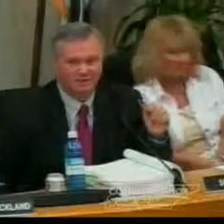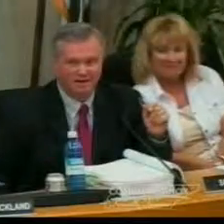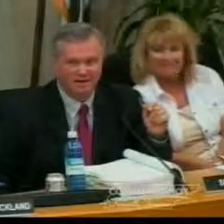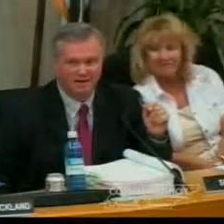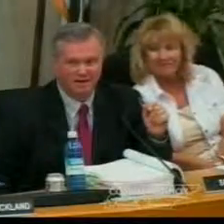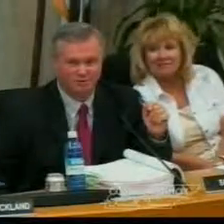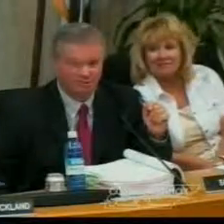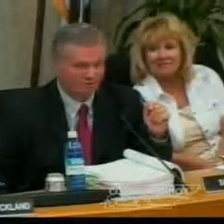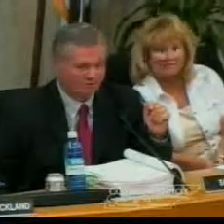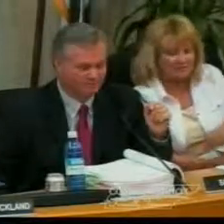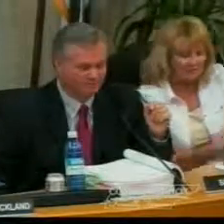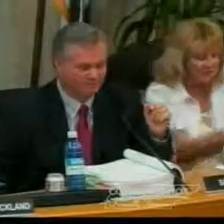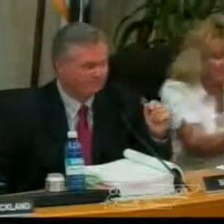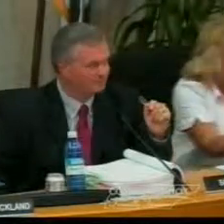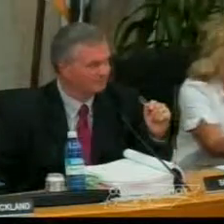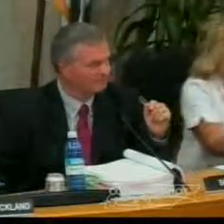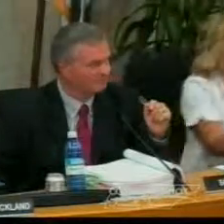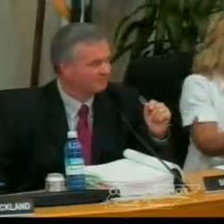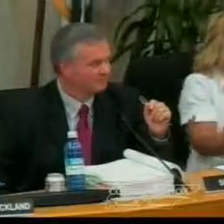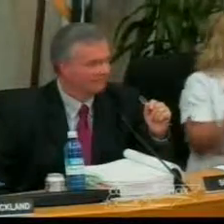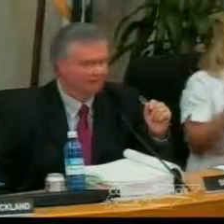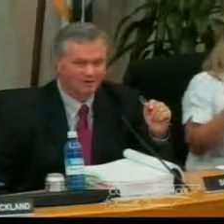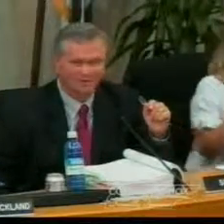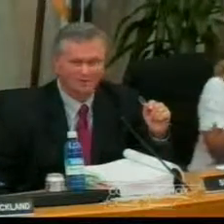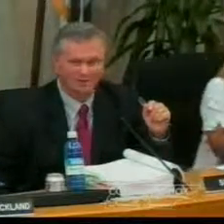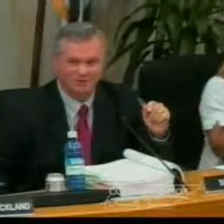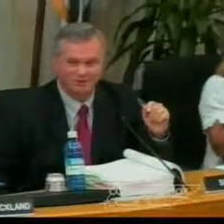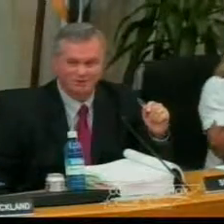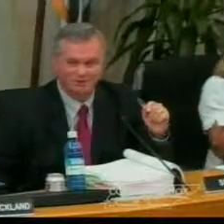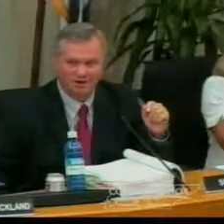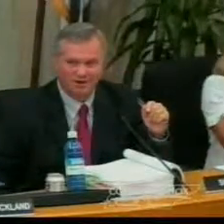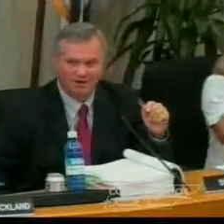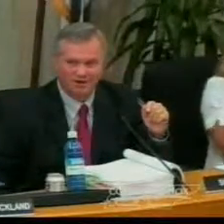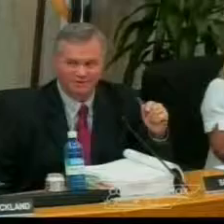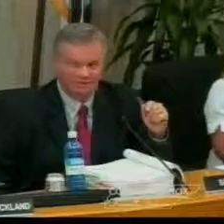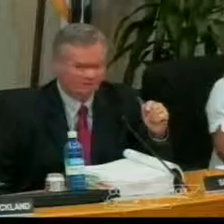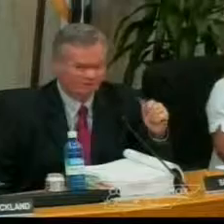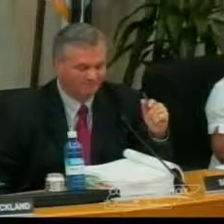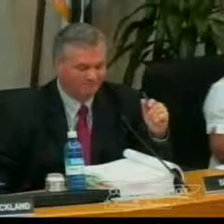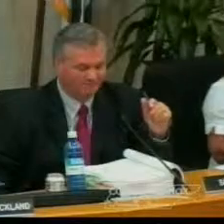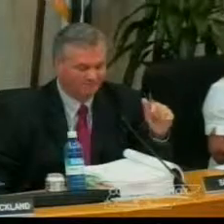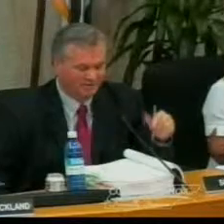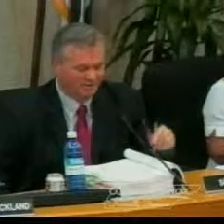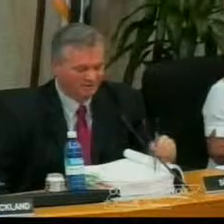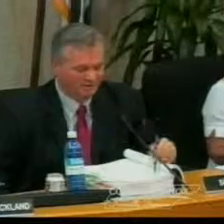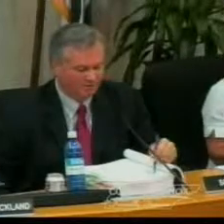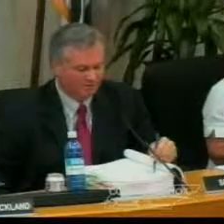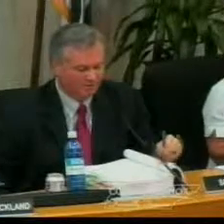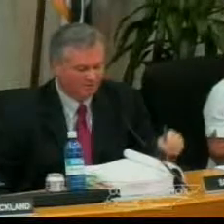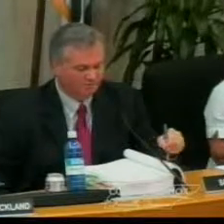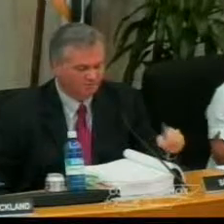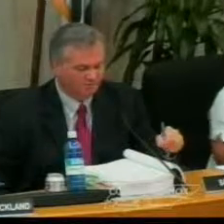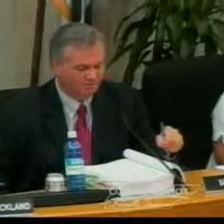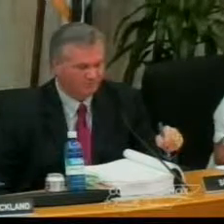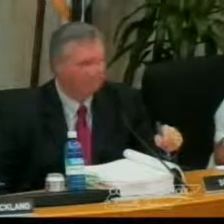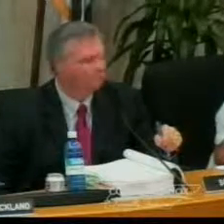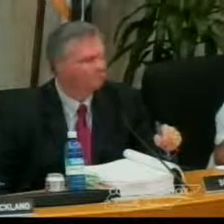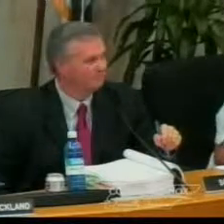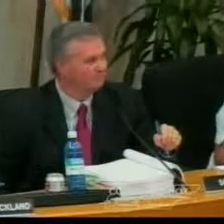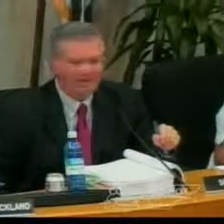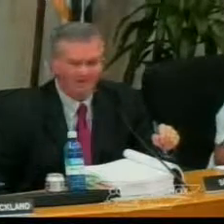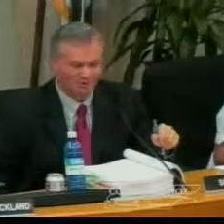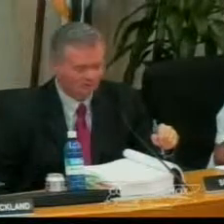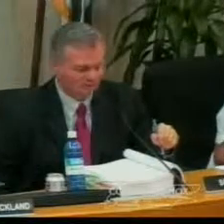nice over there. And it's in worse shape now than it was when the county owned it. Okay. Any more discussion?